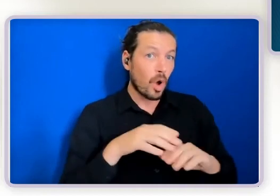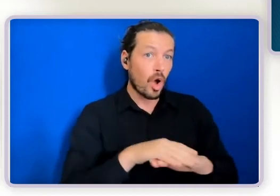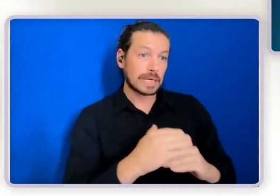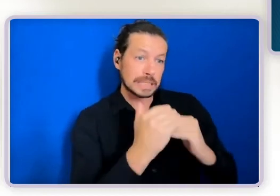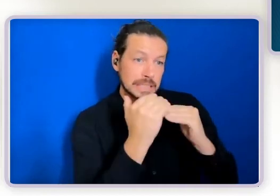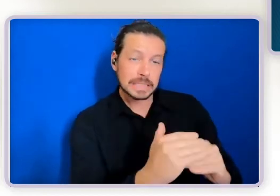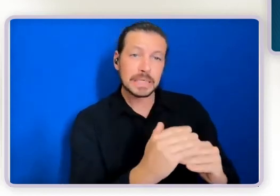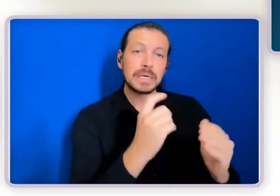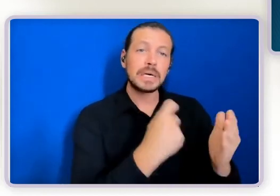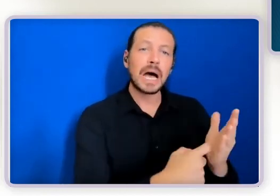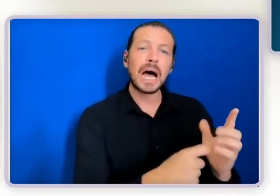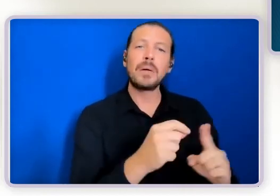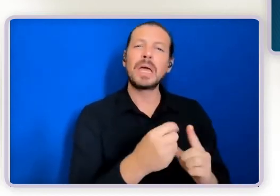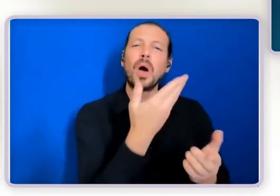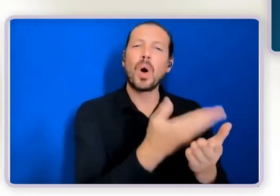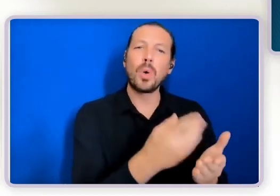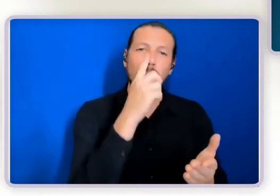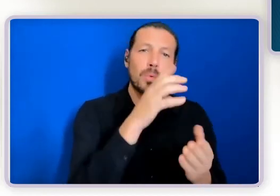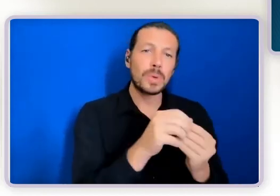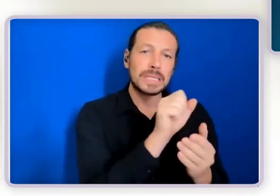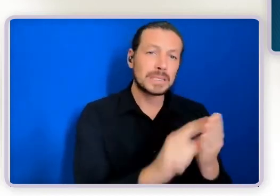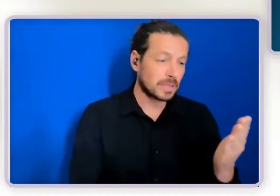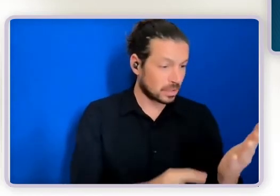disabilities? Not in my view.